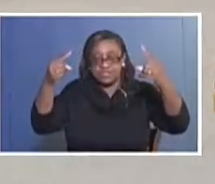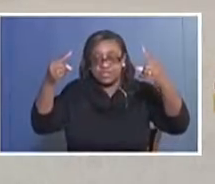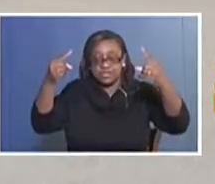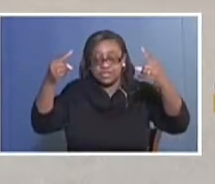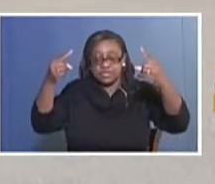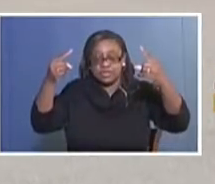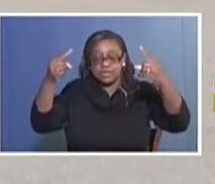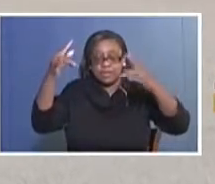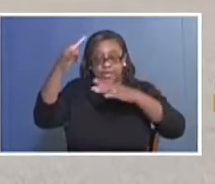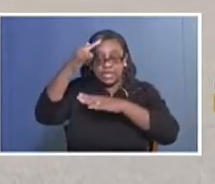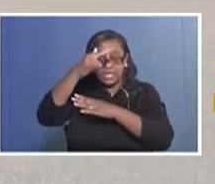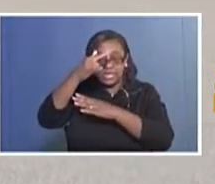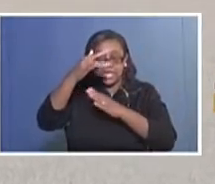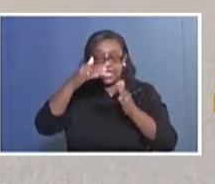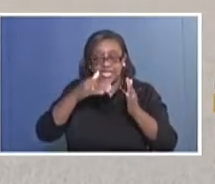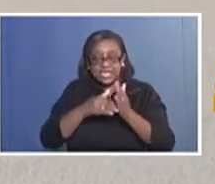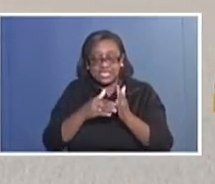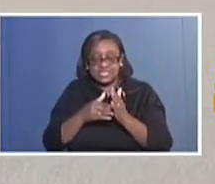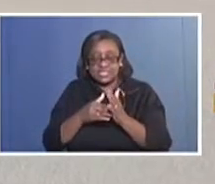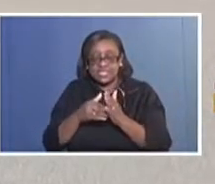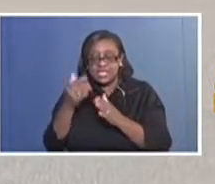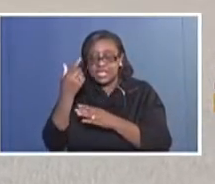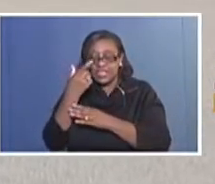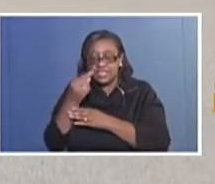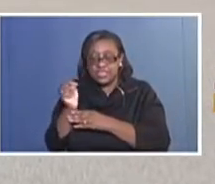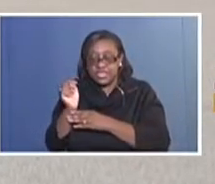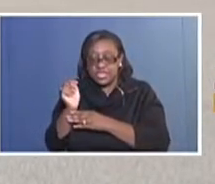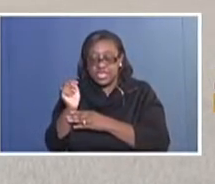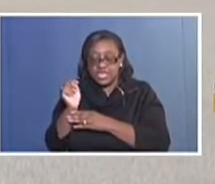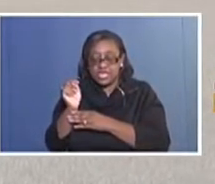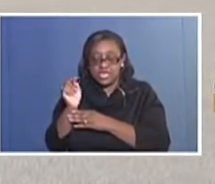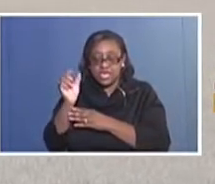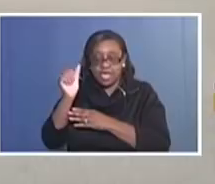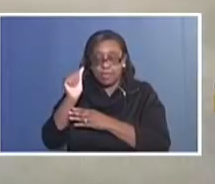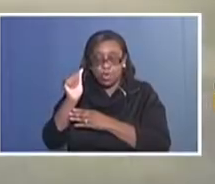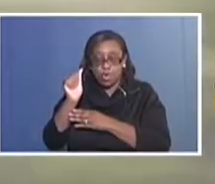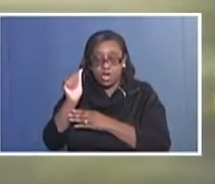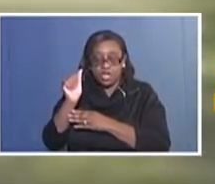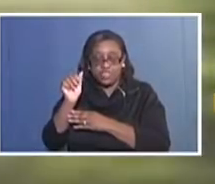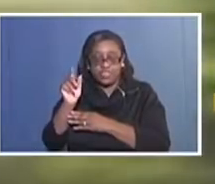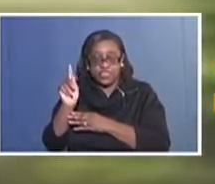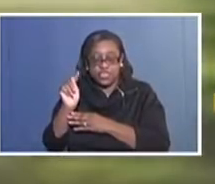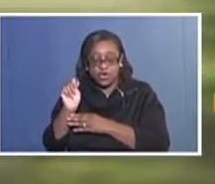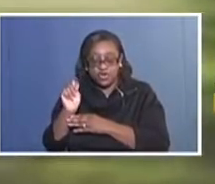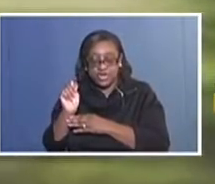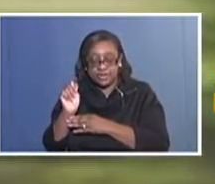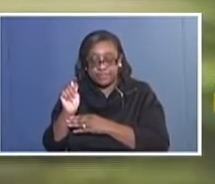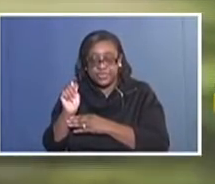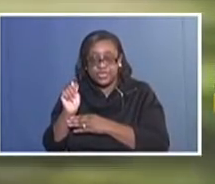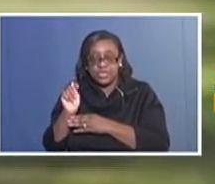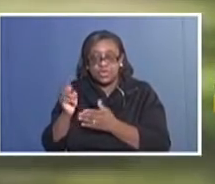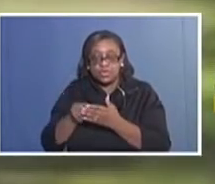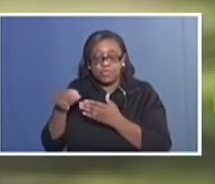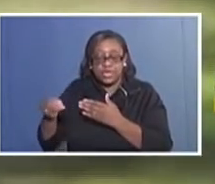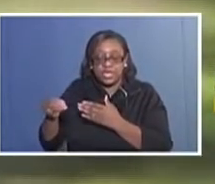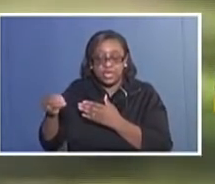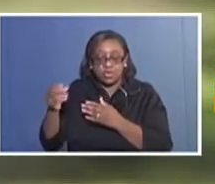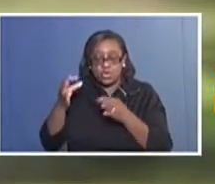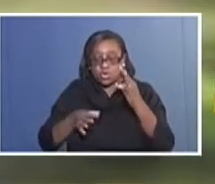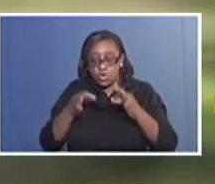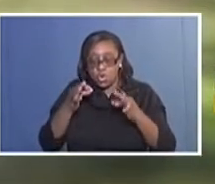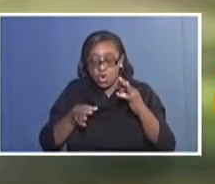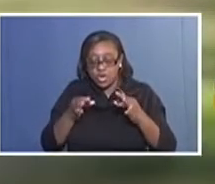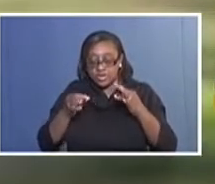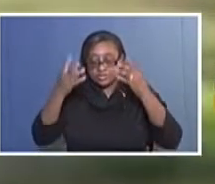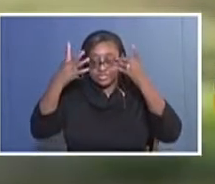claim against the airport authority, prompting a Supreme Court judge to order the funds be paid into court until the matter can